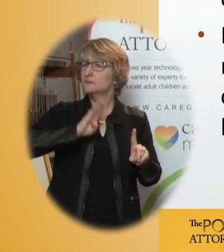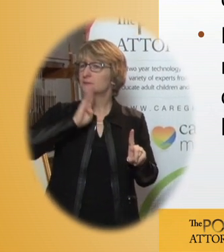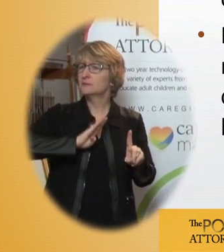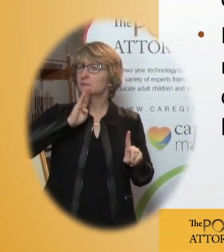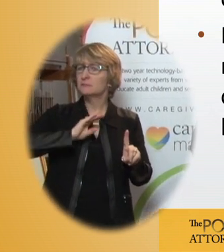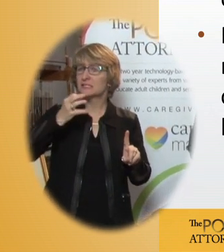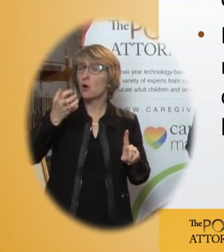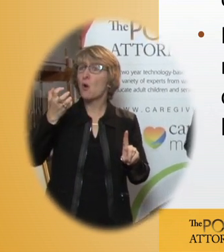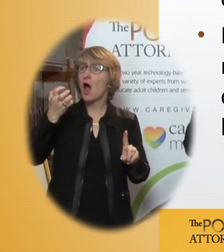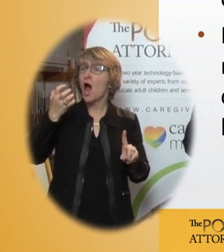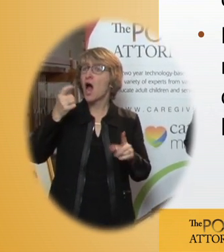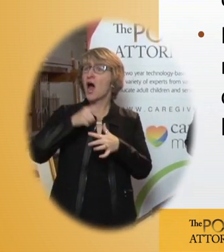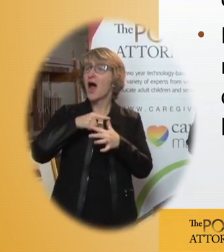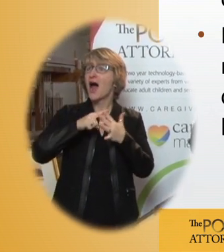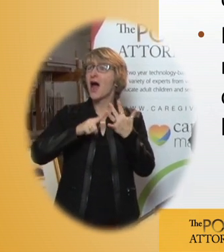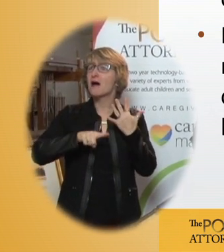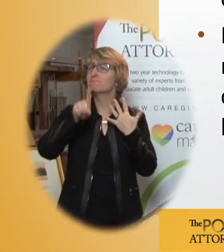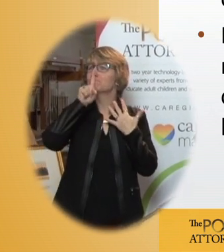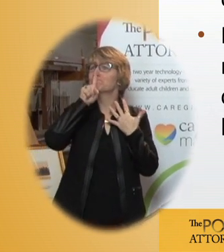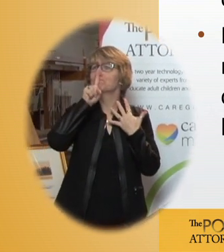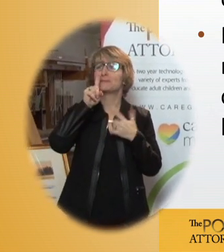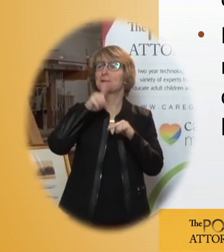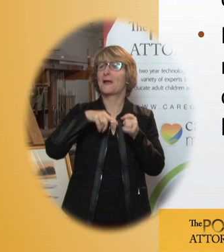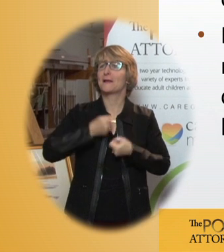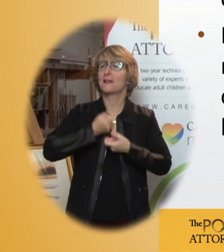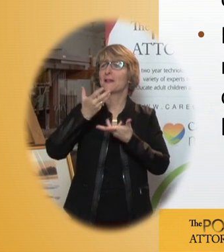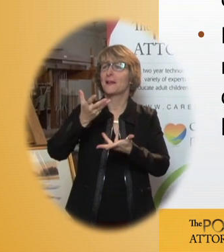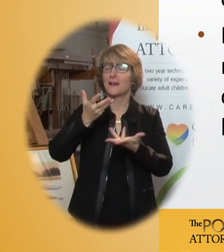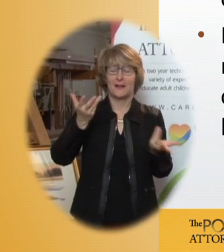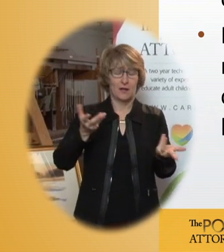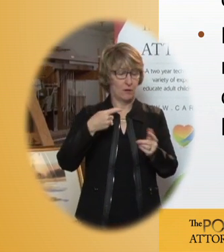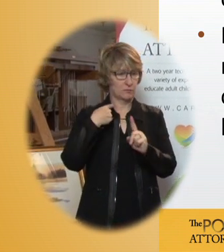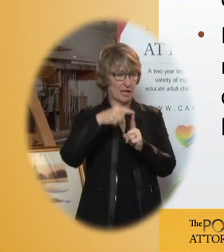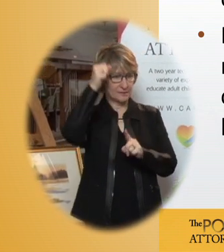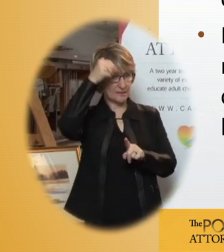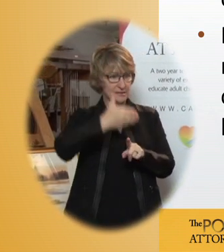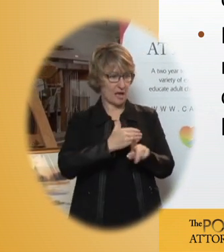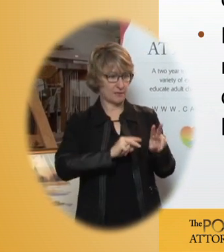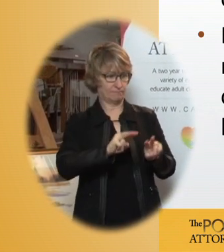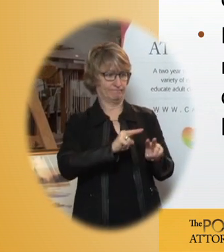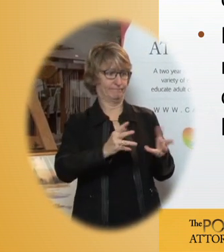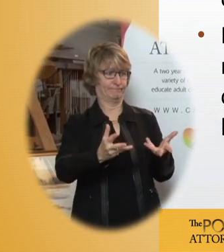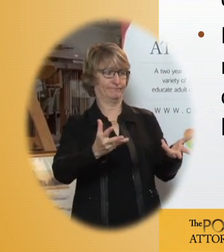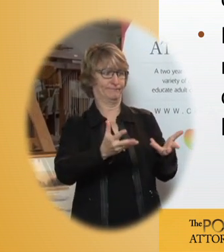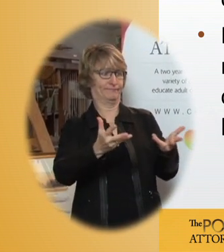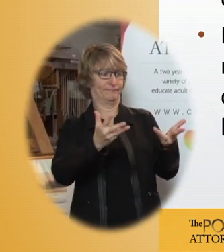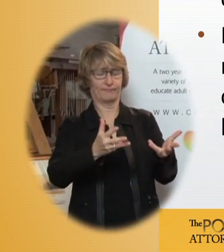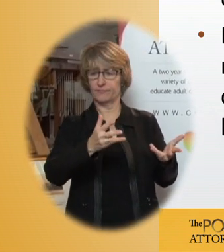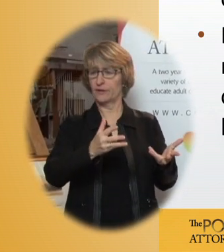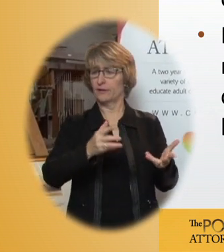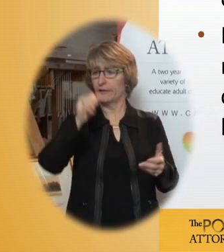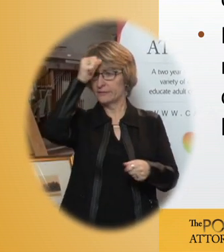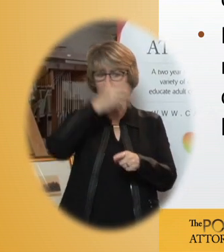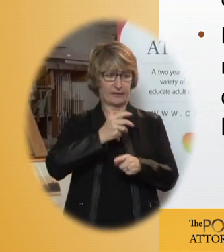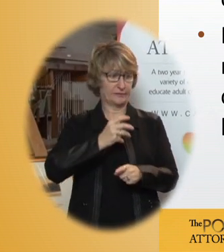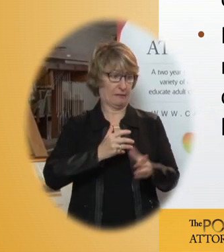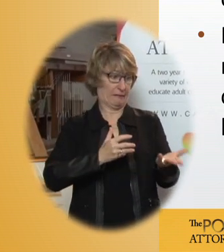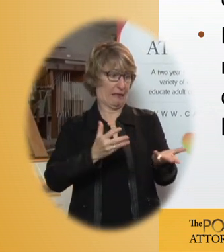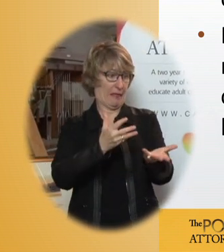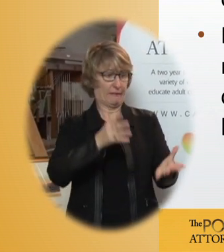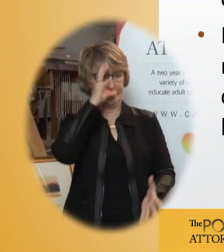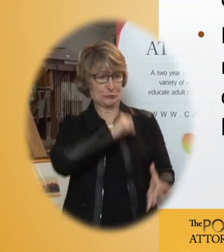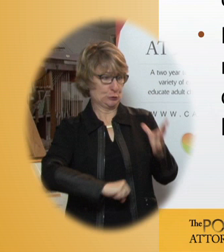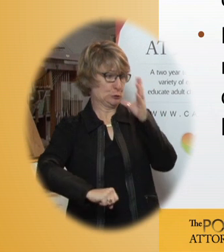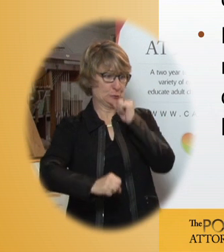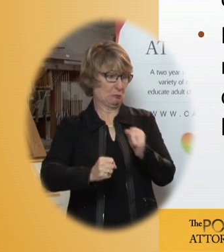his wishes were, but also on the part of the son had to make assumptions about what his